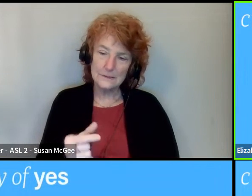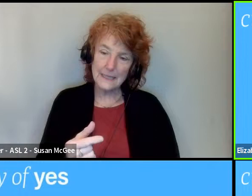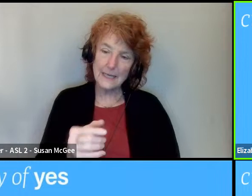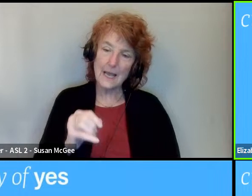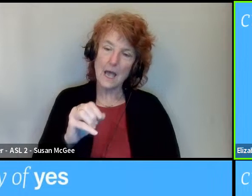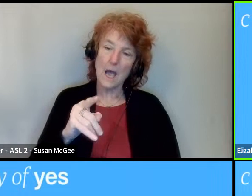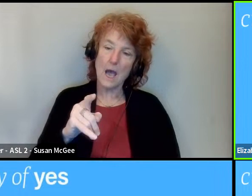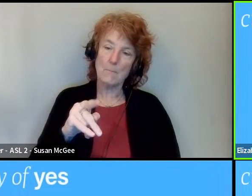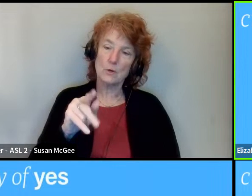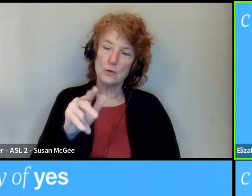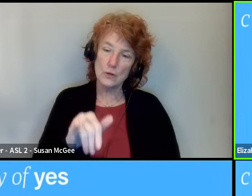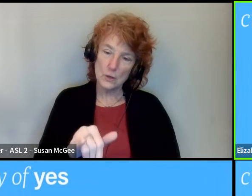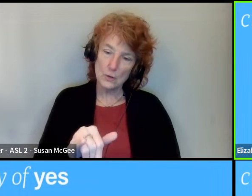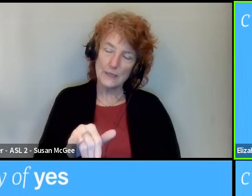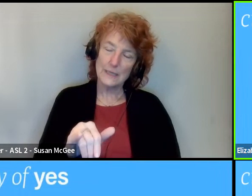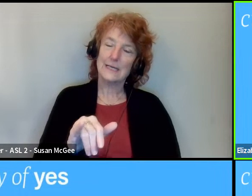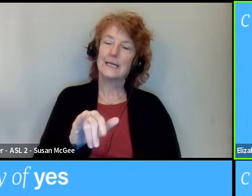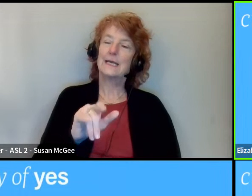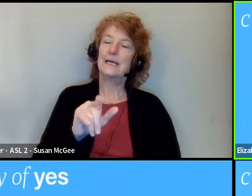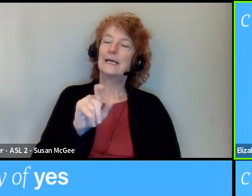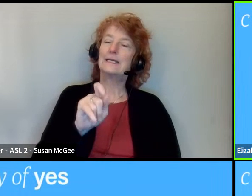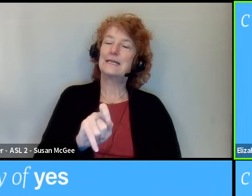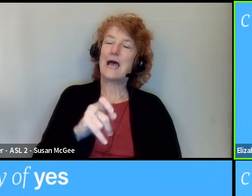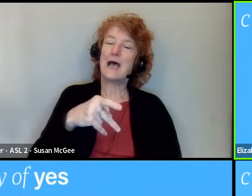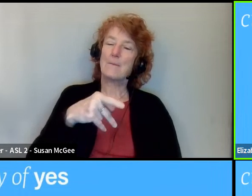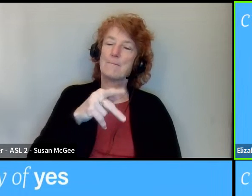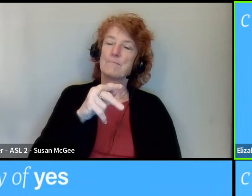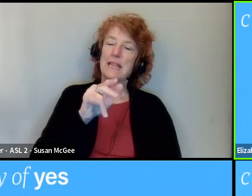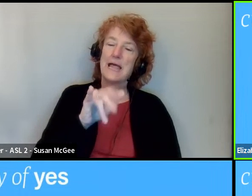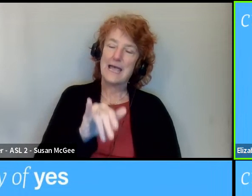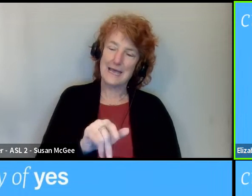housingopportunity@planning.nyc.gov or visit our website at